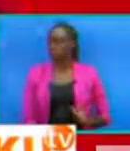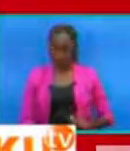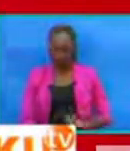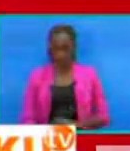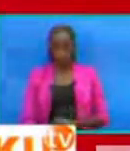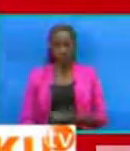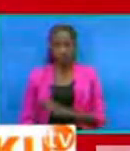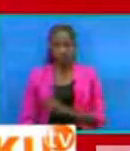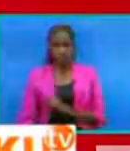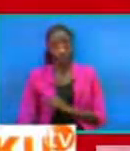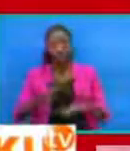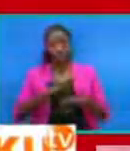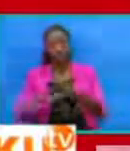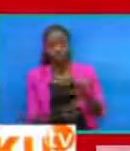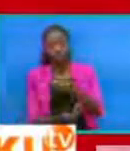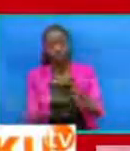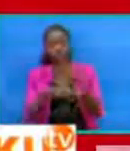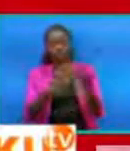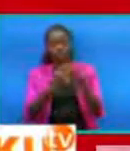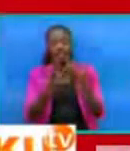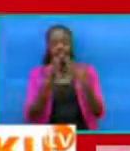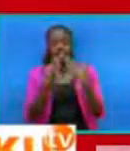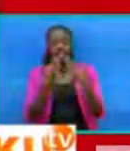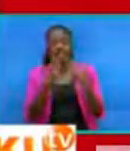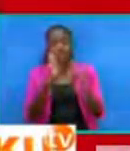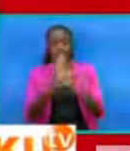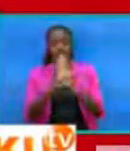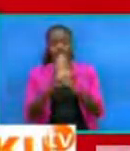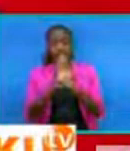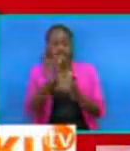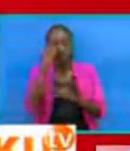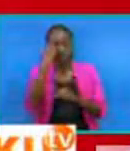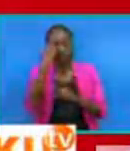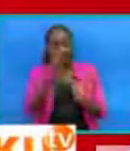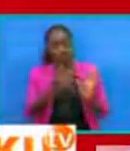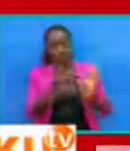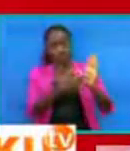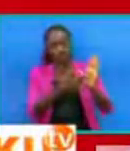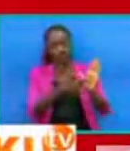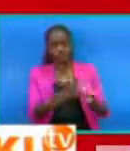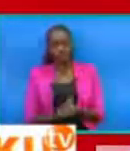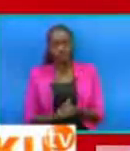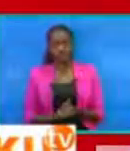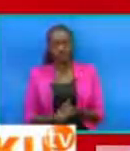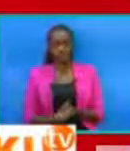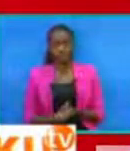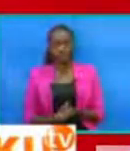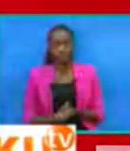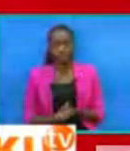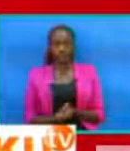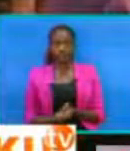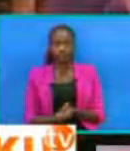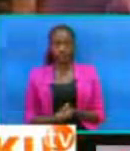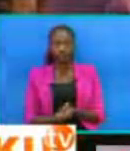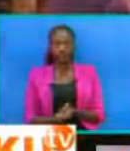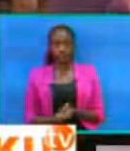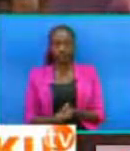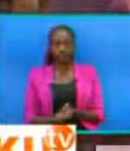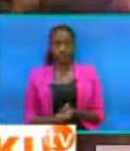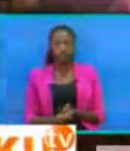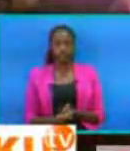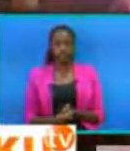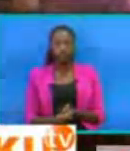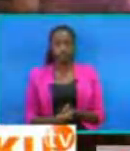Good morning, all, and thank you so much for your presentation, sir. Gitao John, and my field